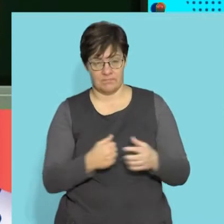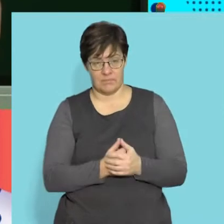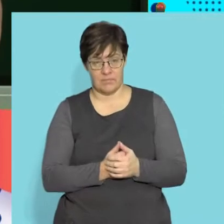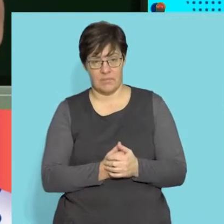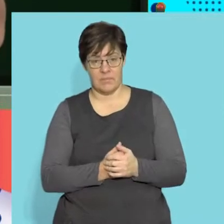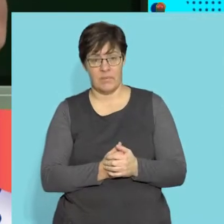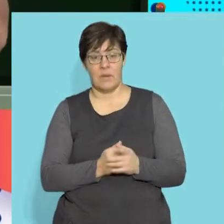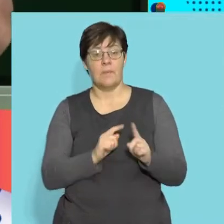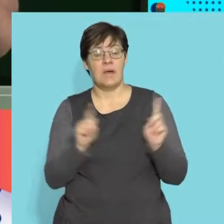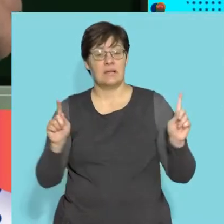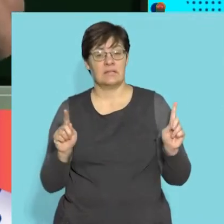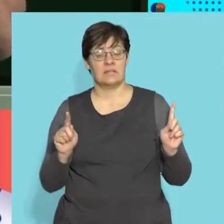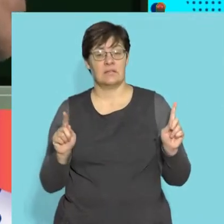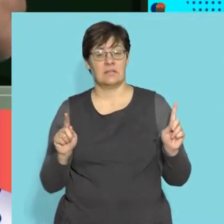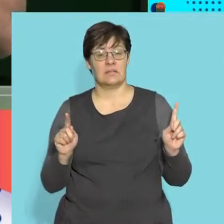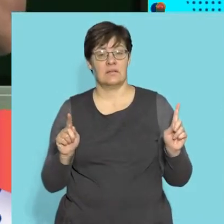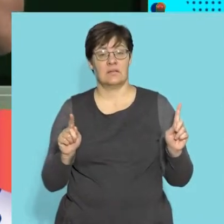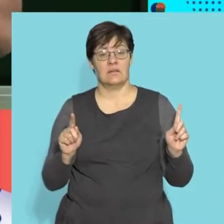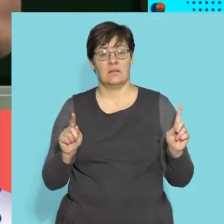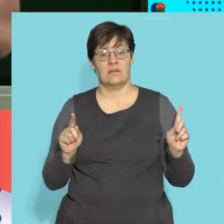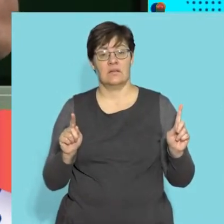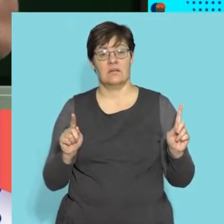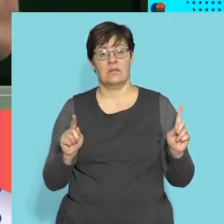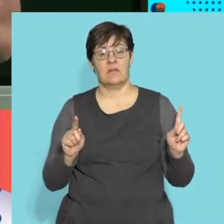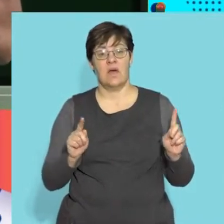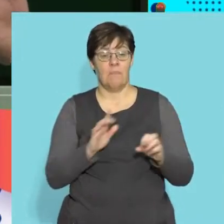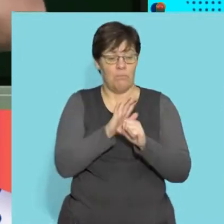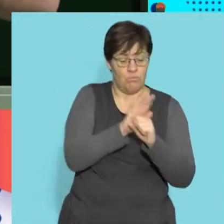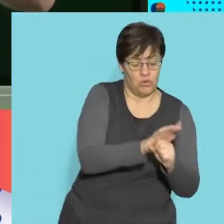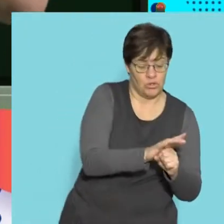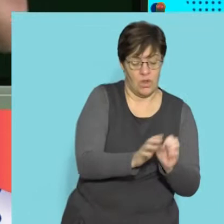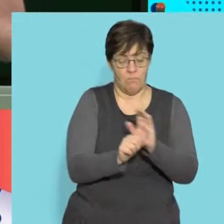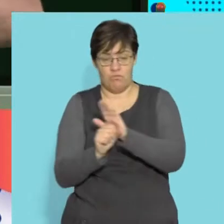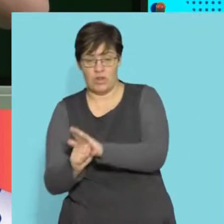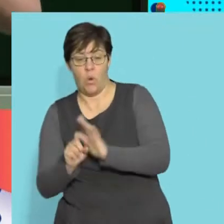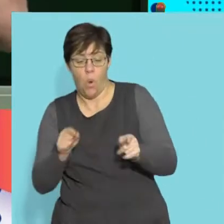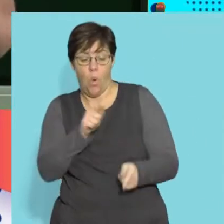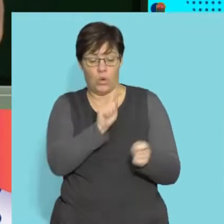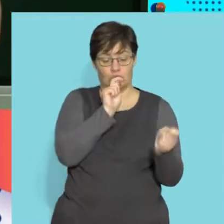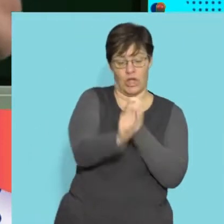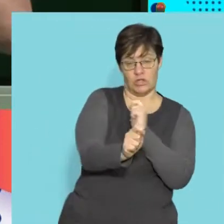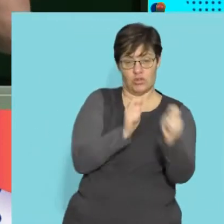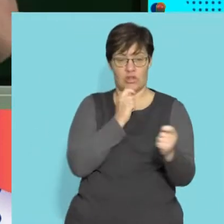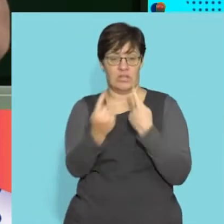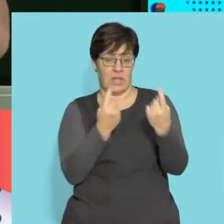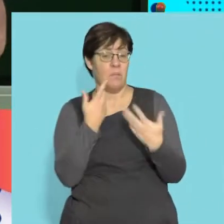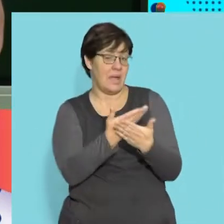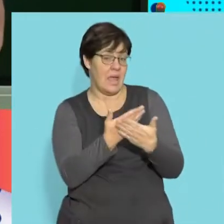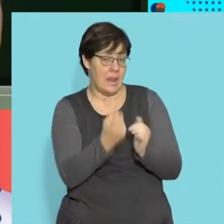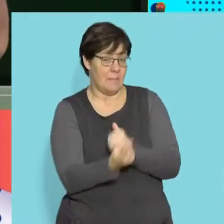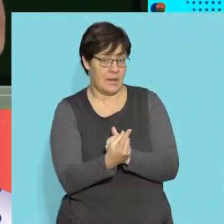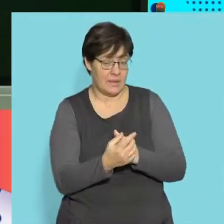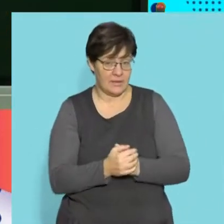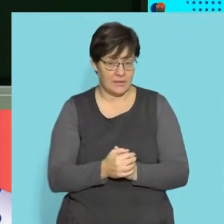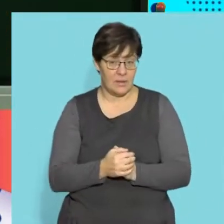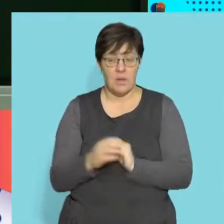cut across each other, but they can tend to have a pressure on each other or change each other.